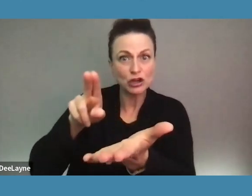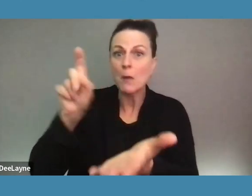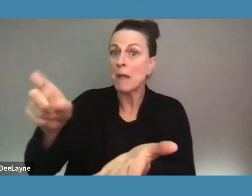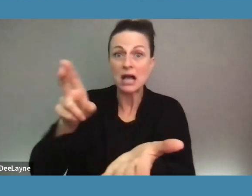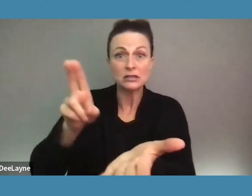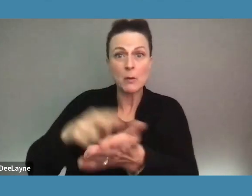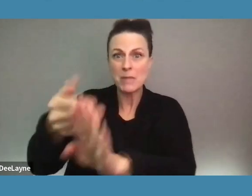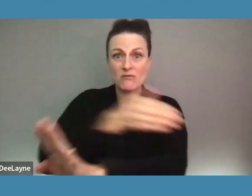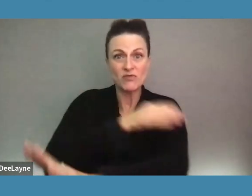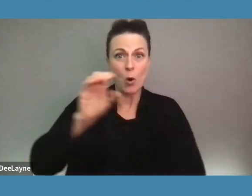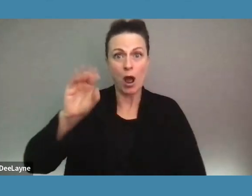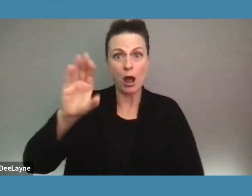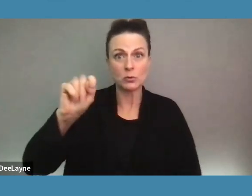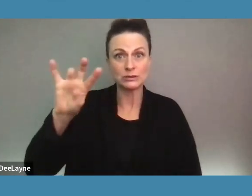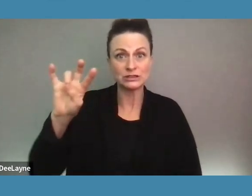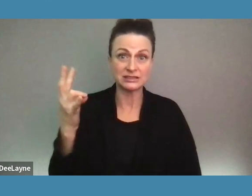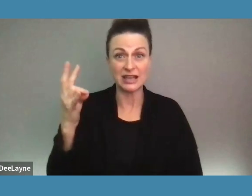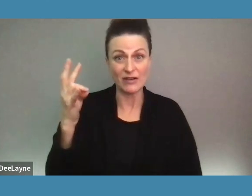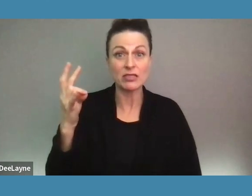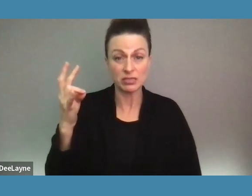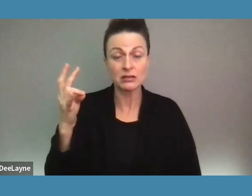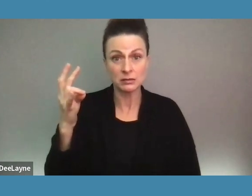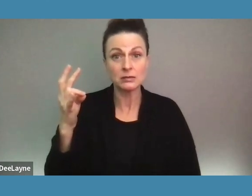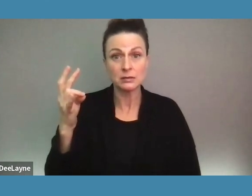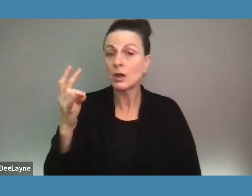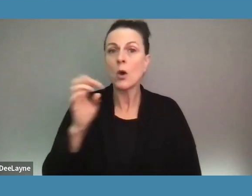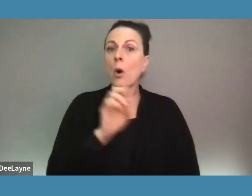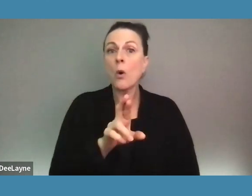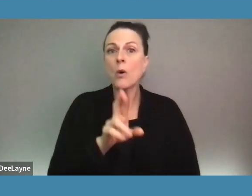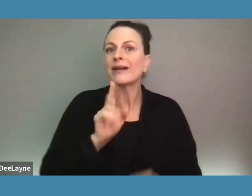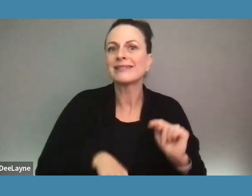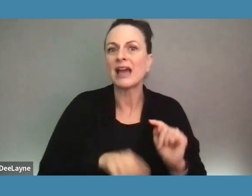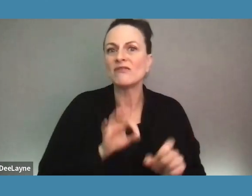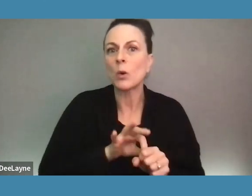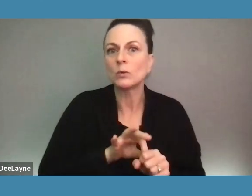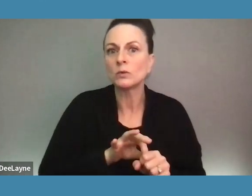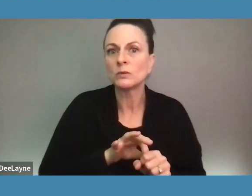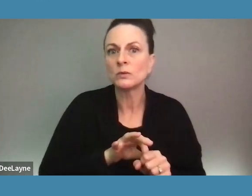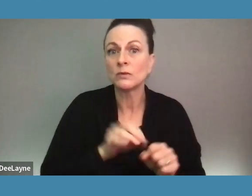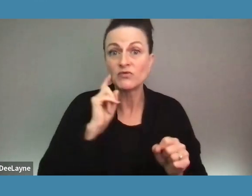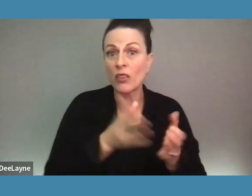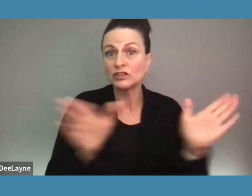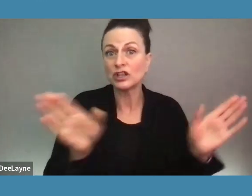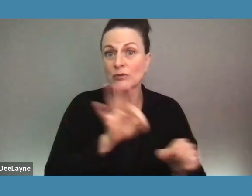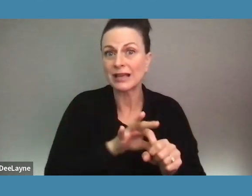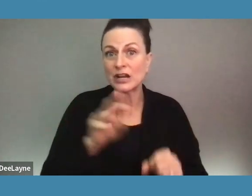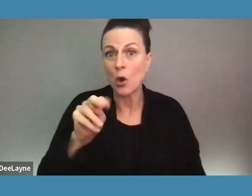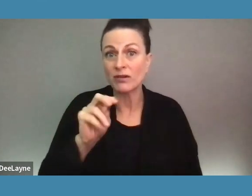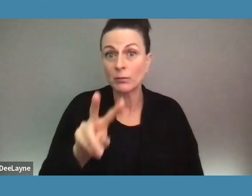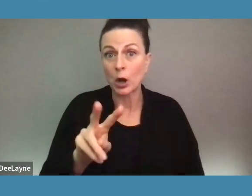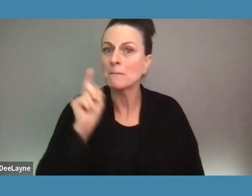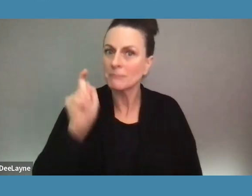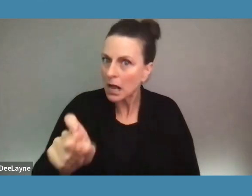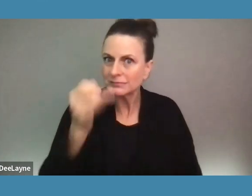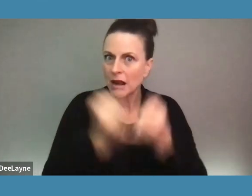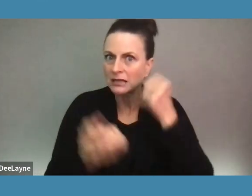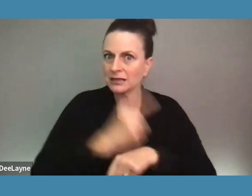vote by that time or you will not be able to vote in the general election in November.